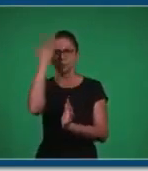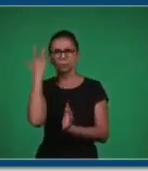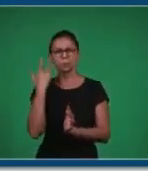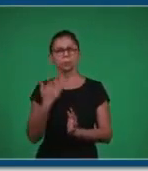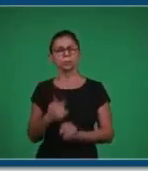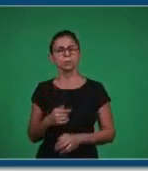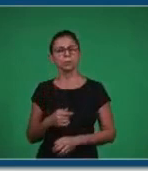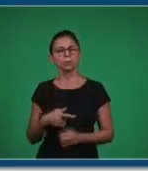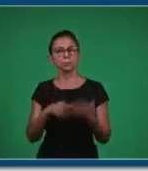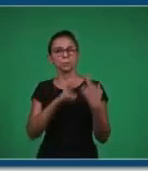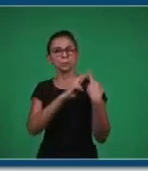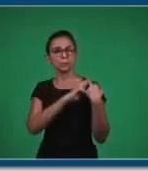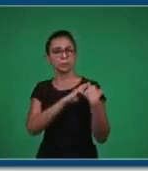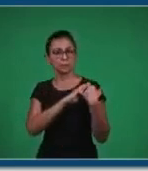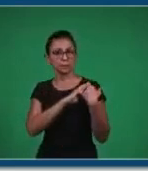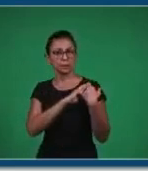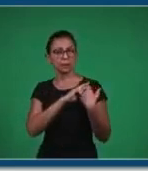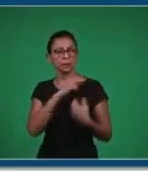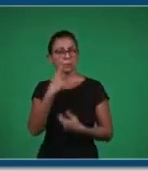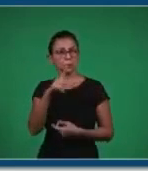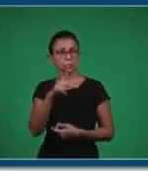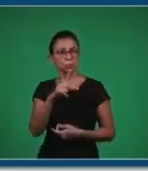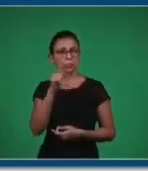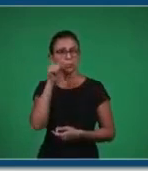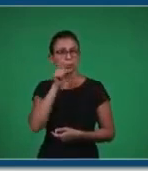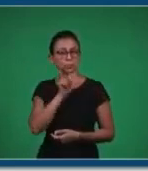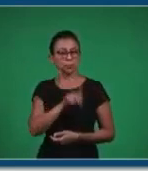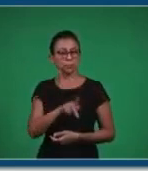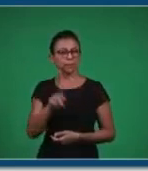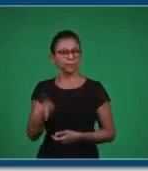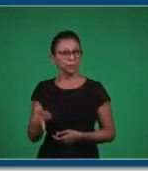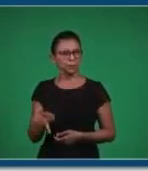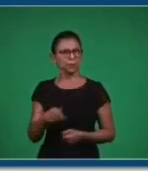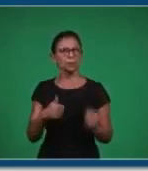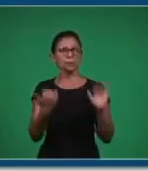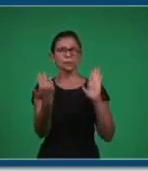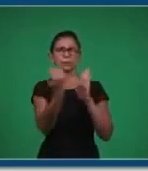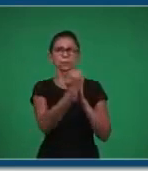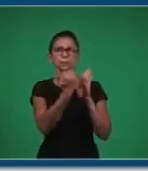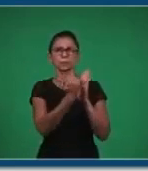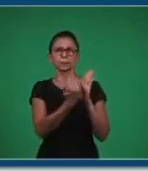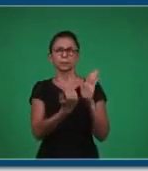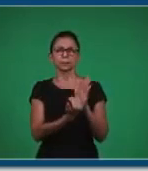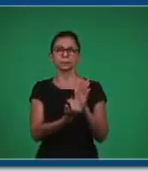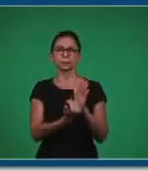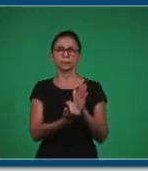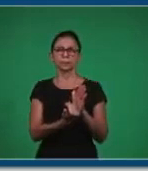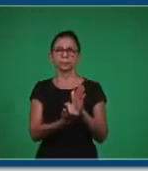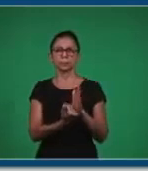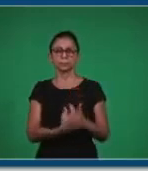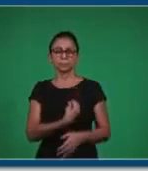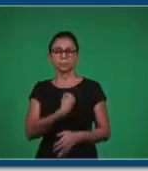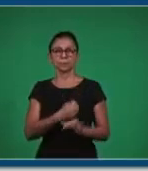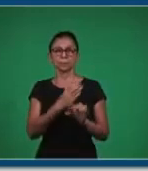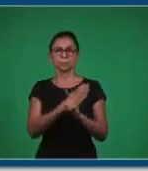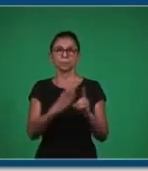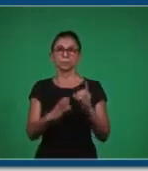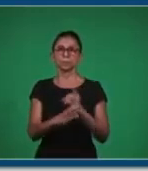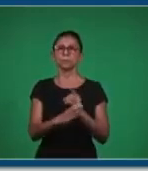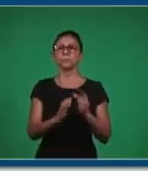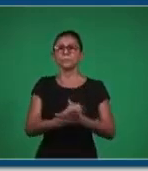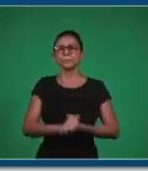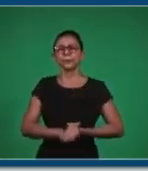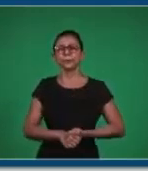collectivity. Is it for you, teacher, regarding the organization and participation in the service of the children?